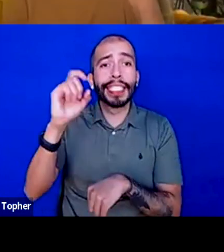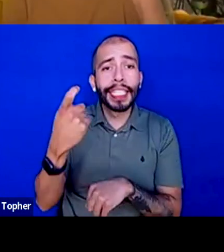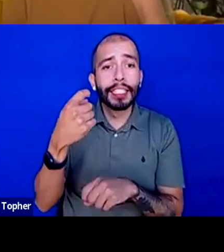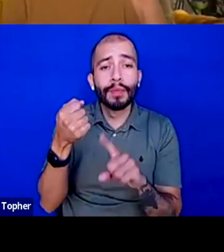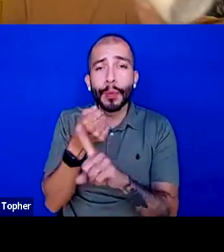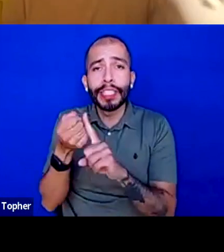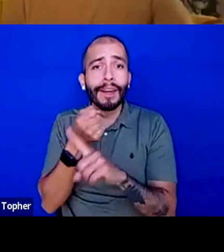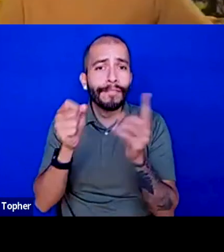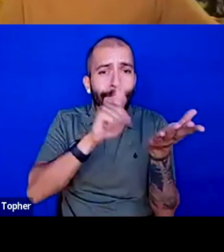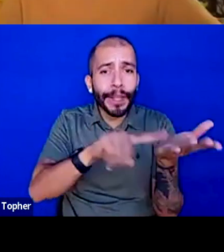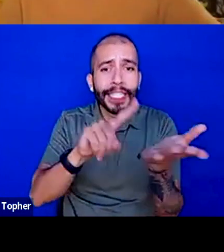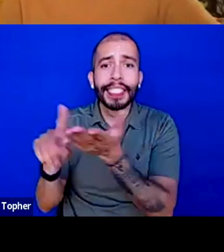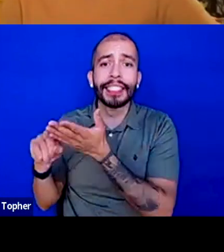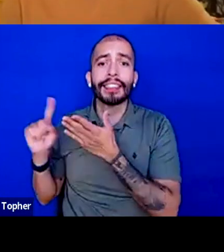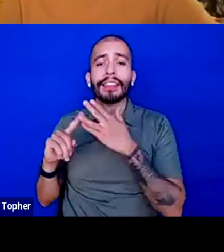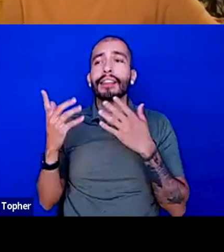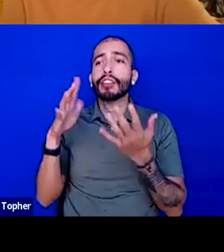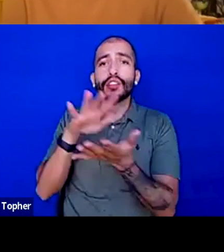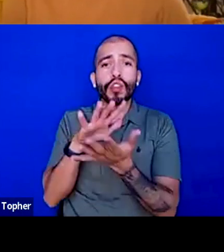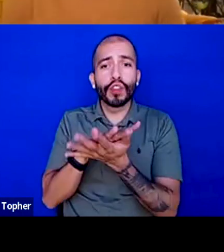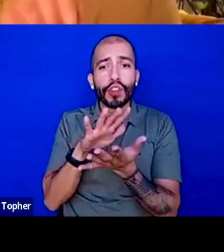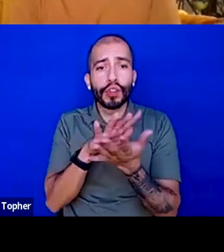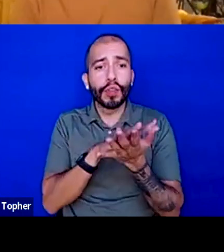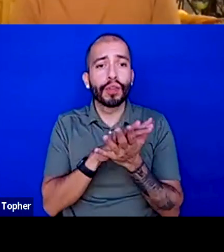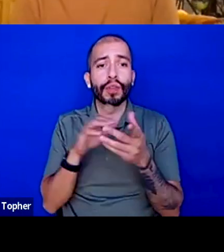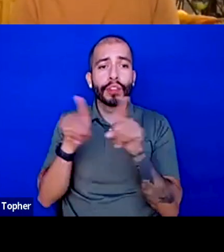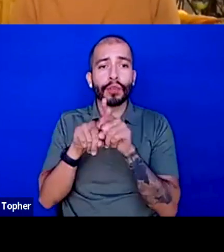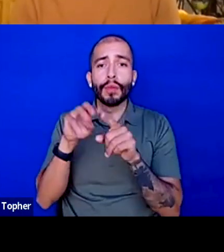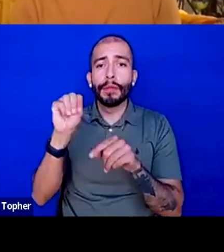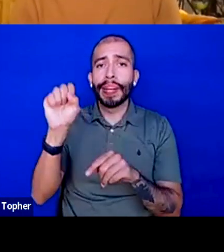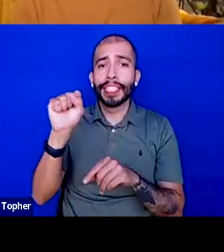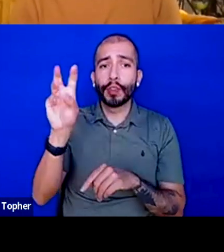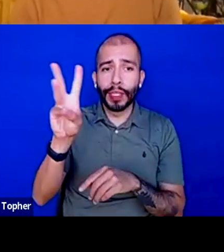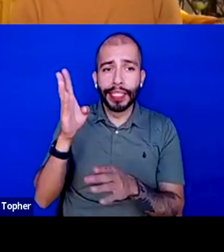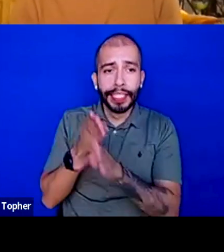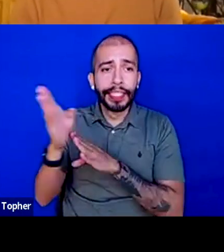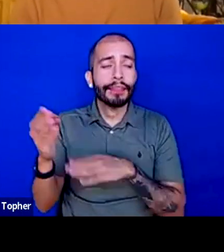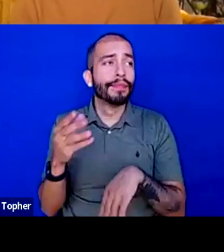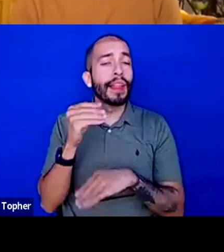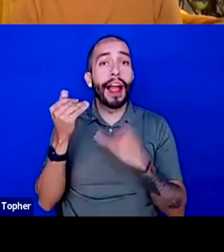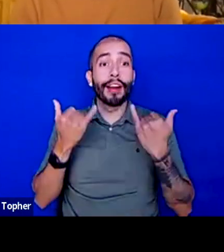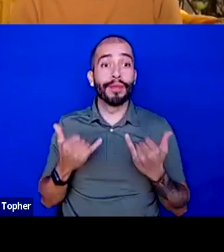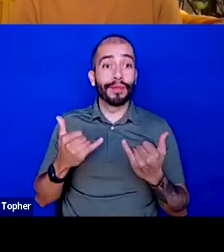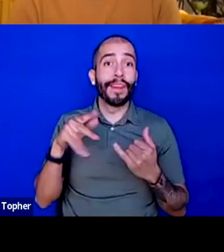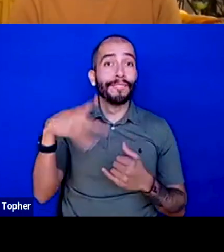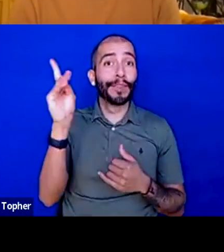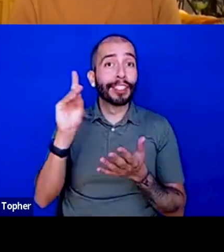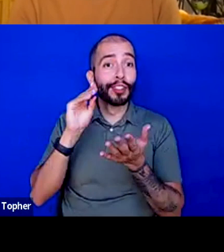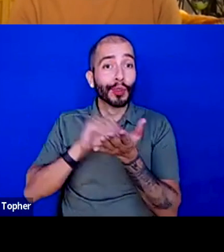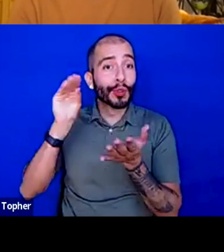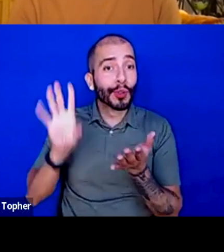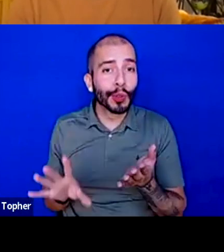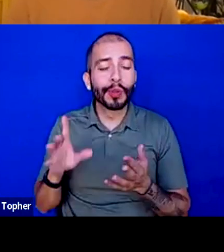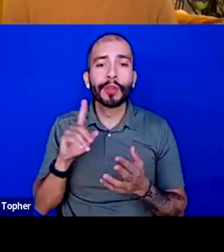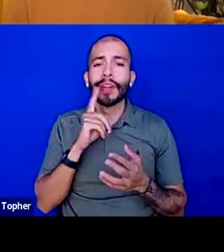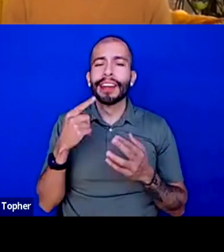an MSW and presently as a doctoral candidate. It is something that I first embodied. And